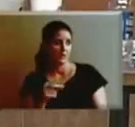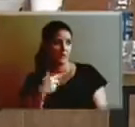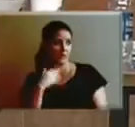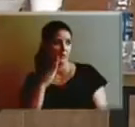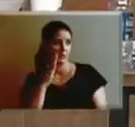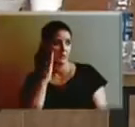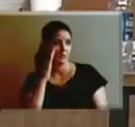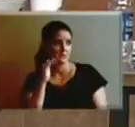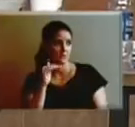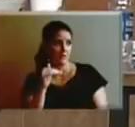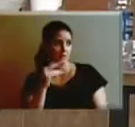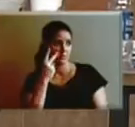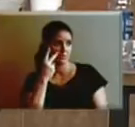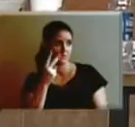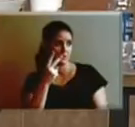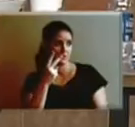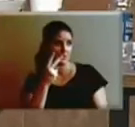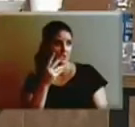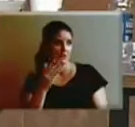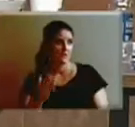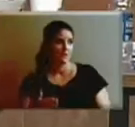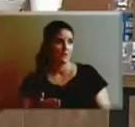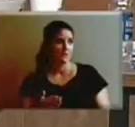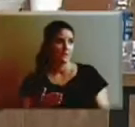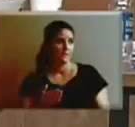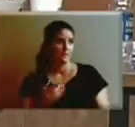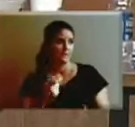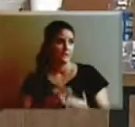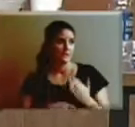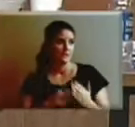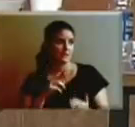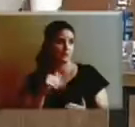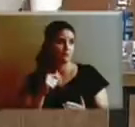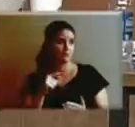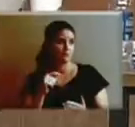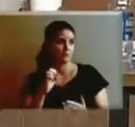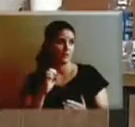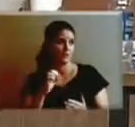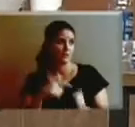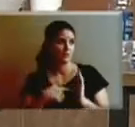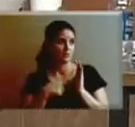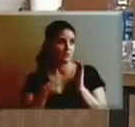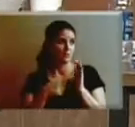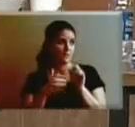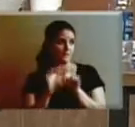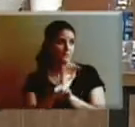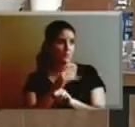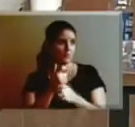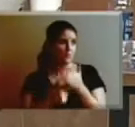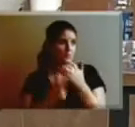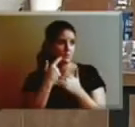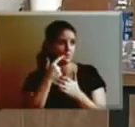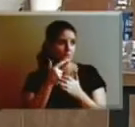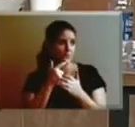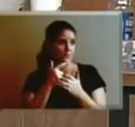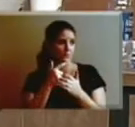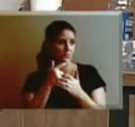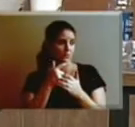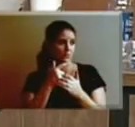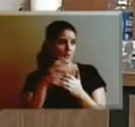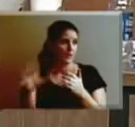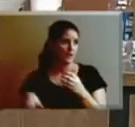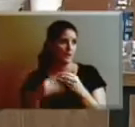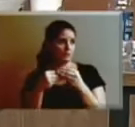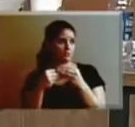see the proposed tax rate reflect the full cost of extended day before